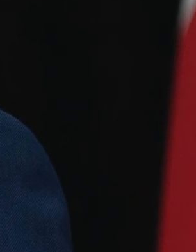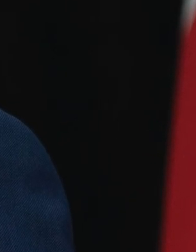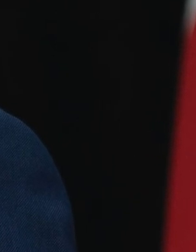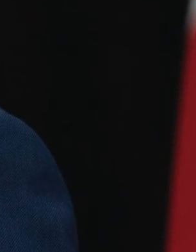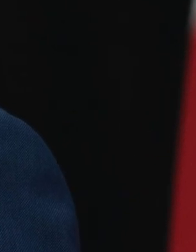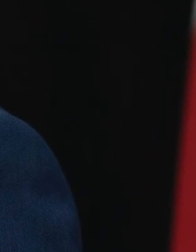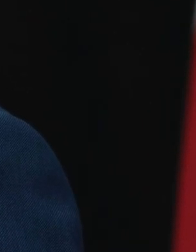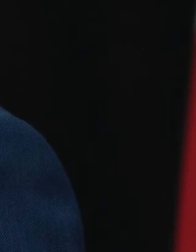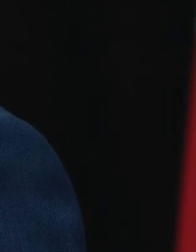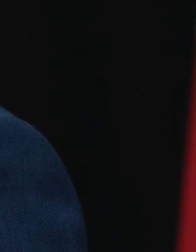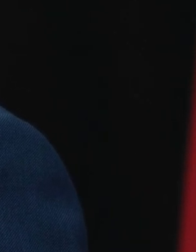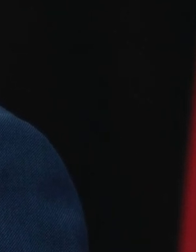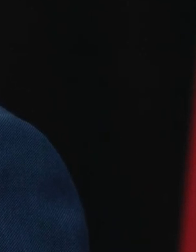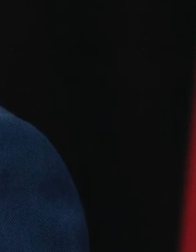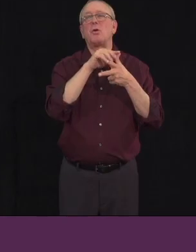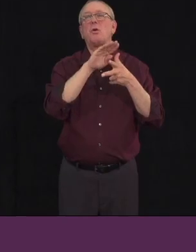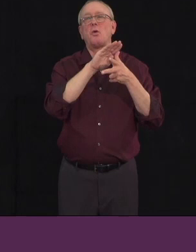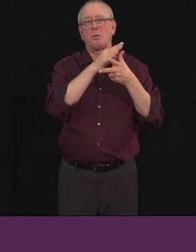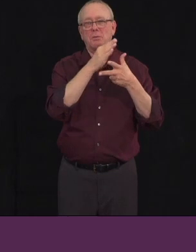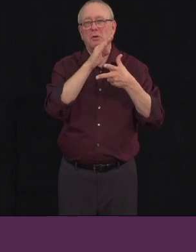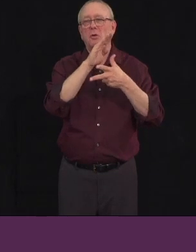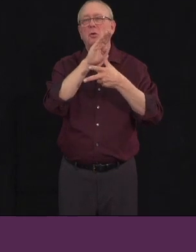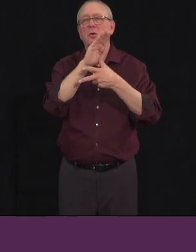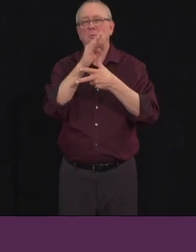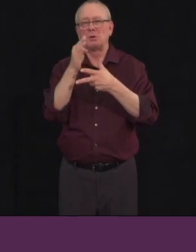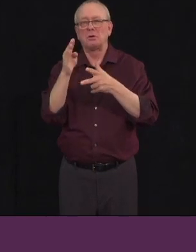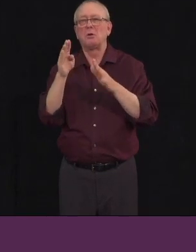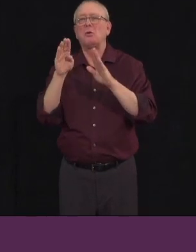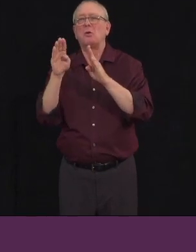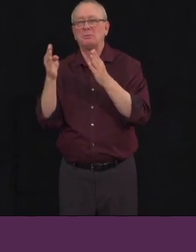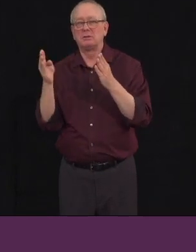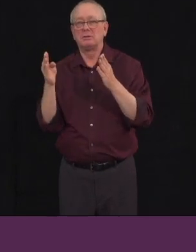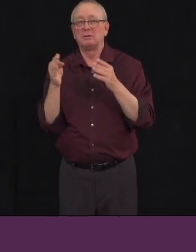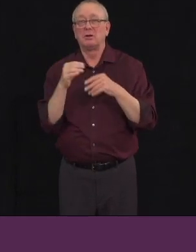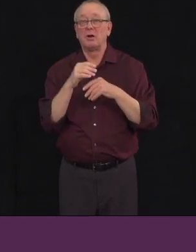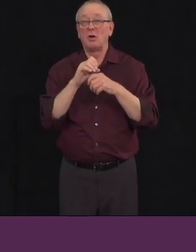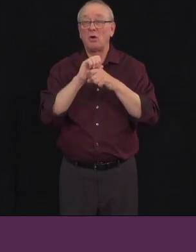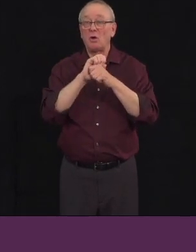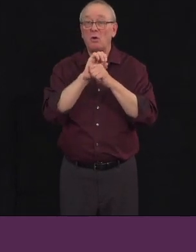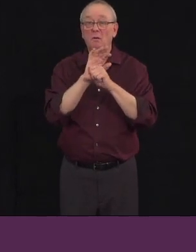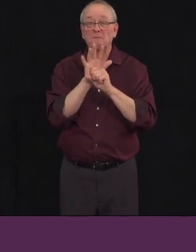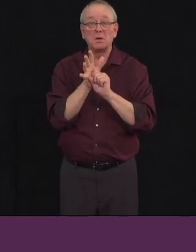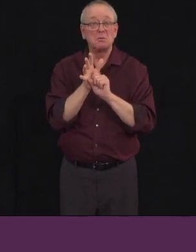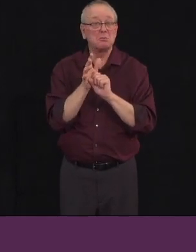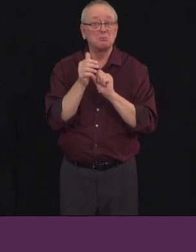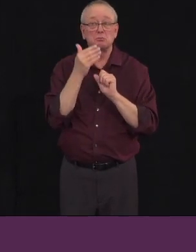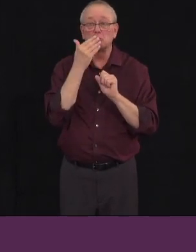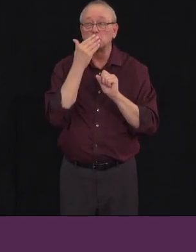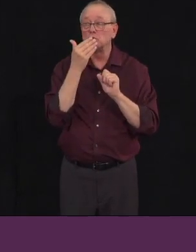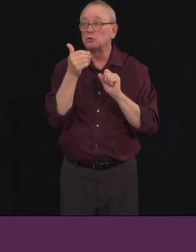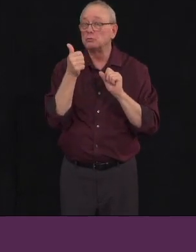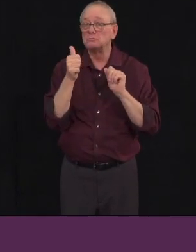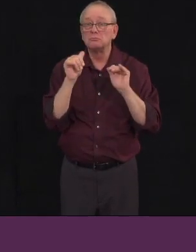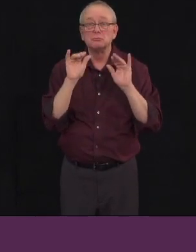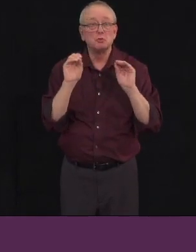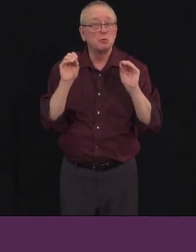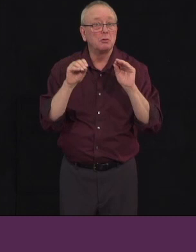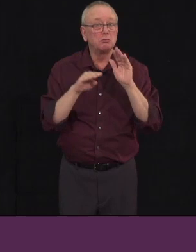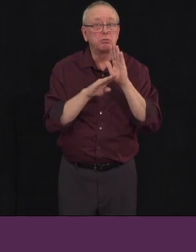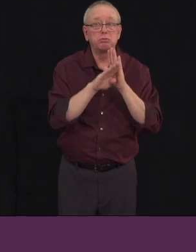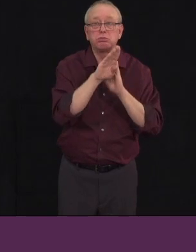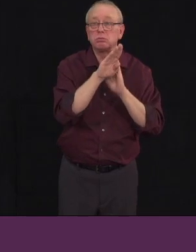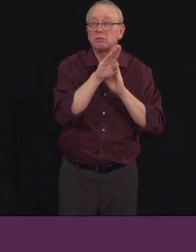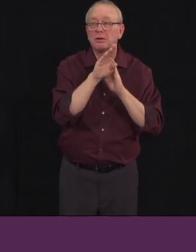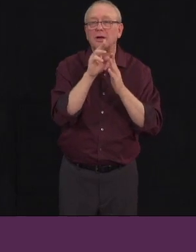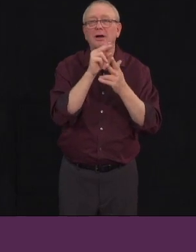stage one, we will eventually progress to stage two, which will enable additional businesses and services to reopen and to